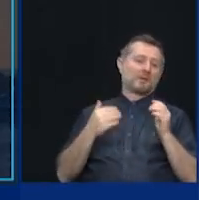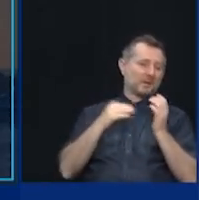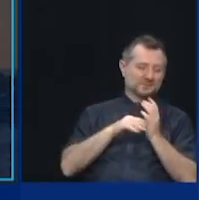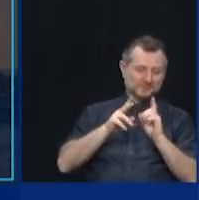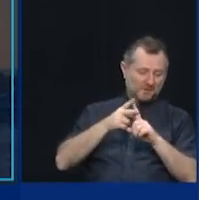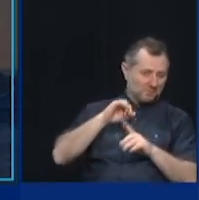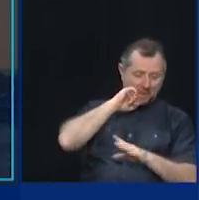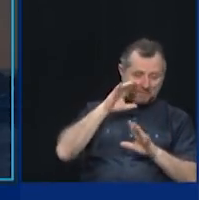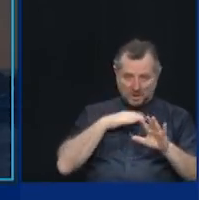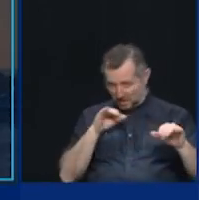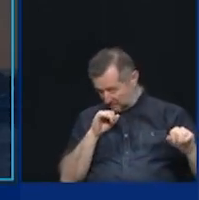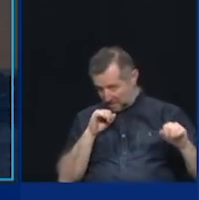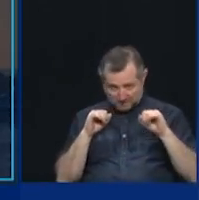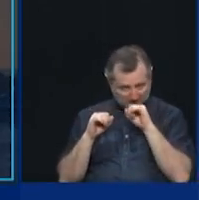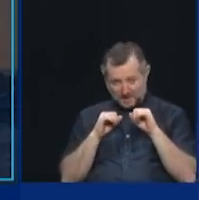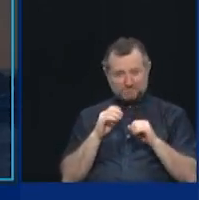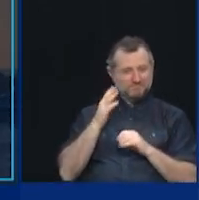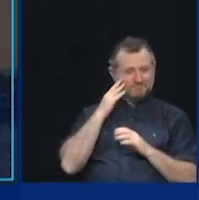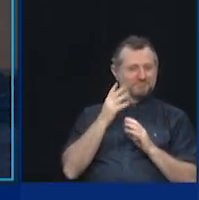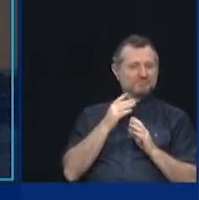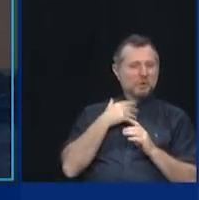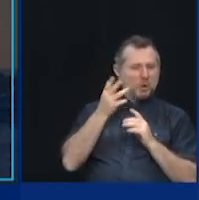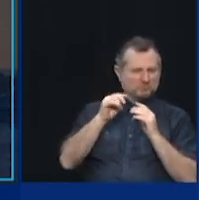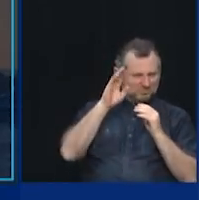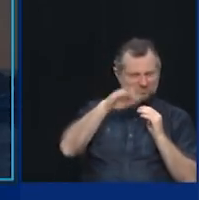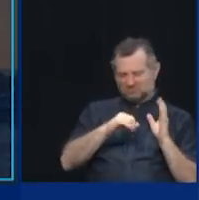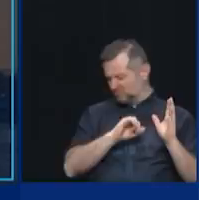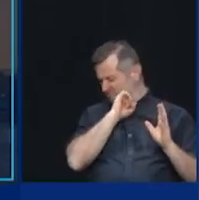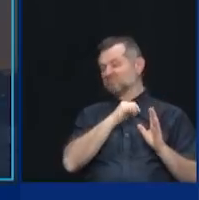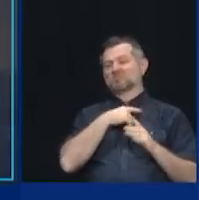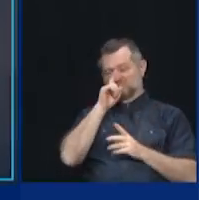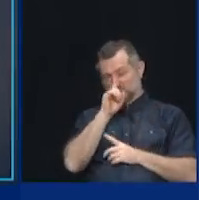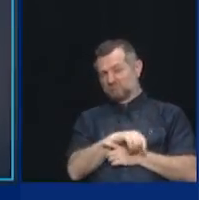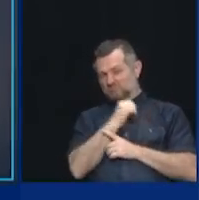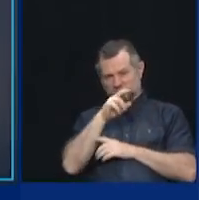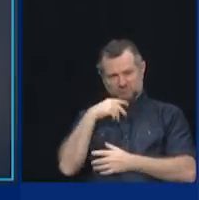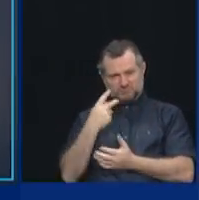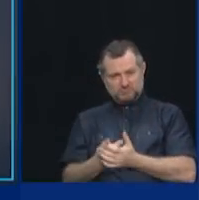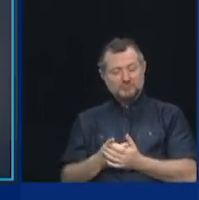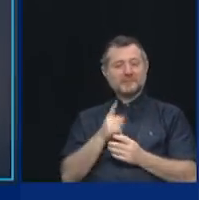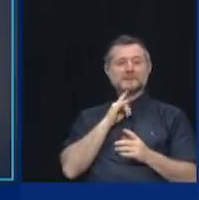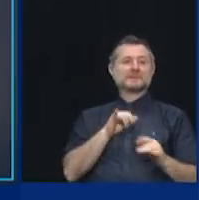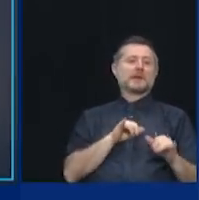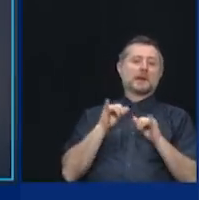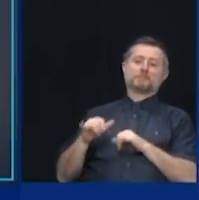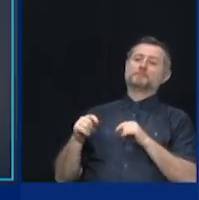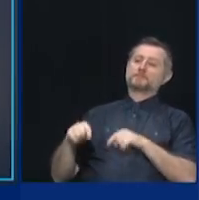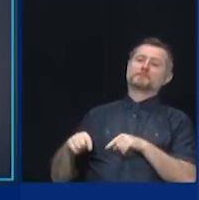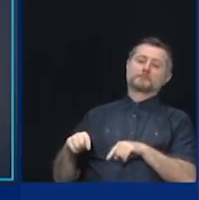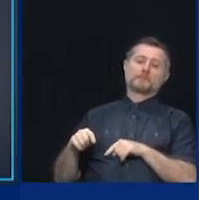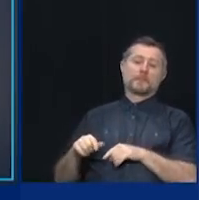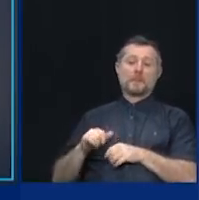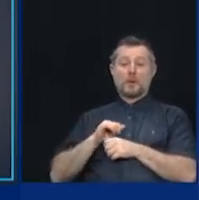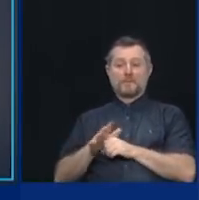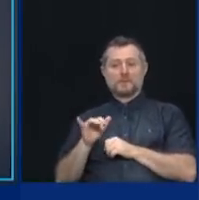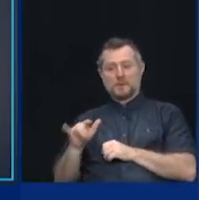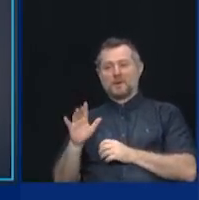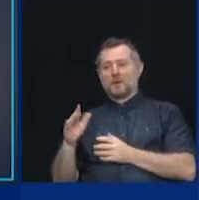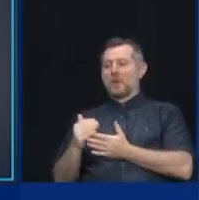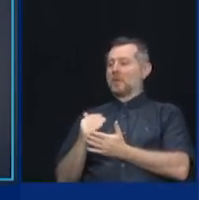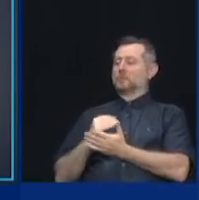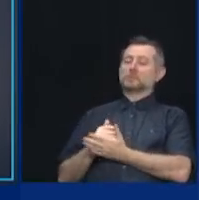felt it, it hurt, but I'm going to learn the lesson. We're going to learn the lessons from COVID. Part of it